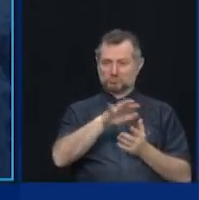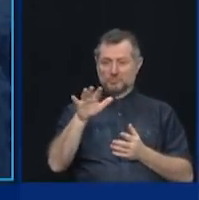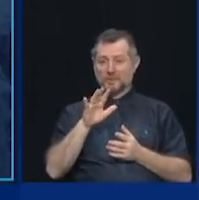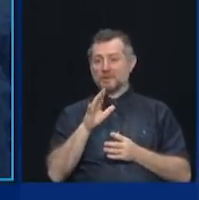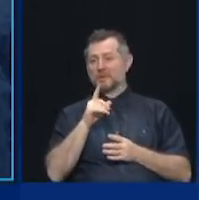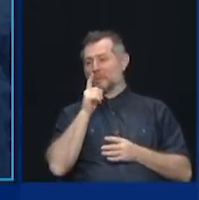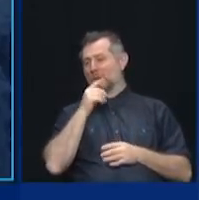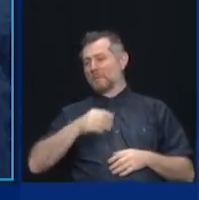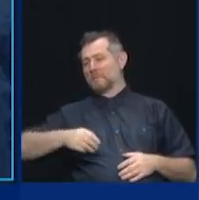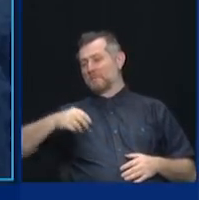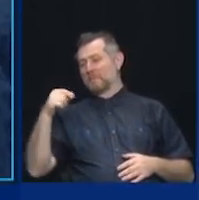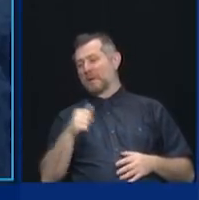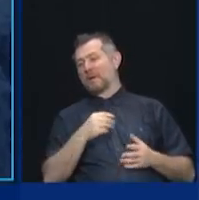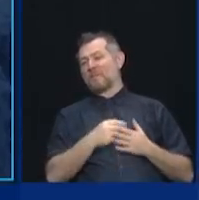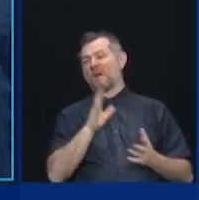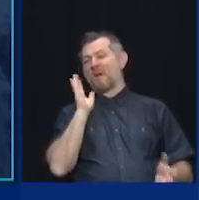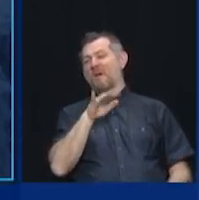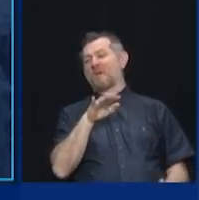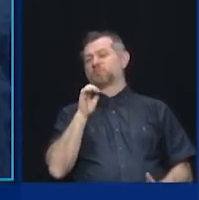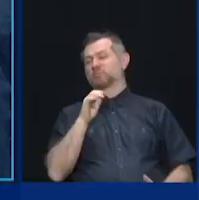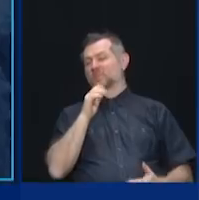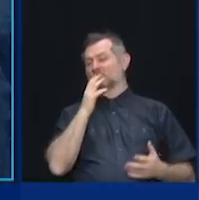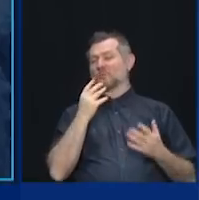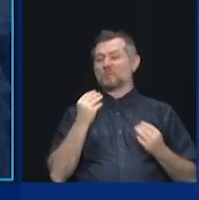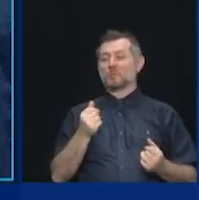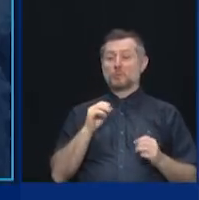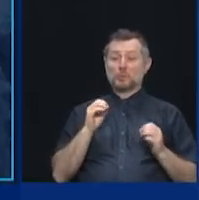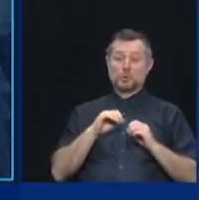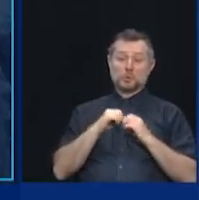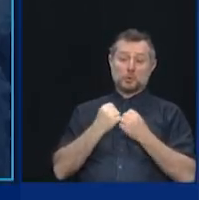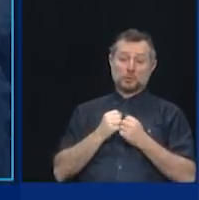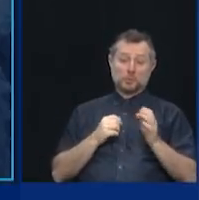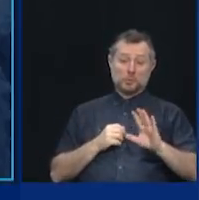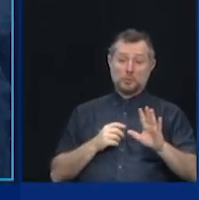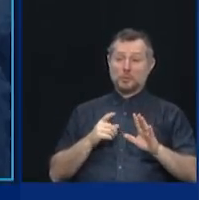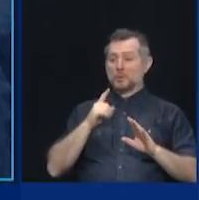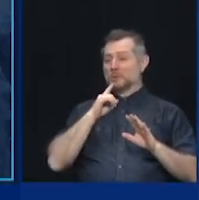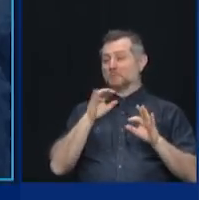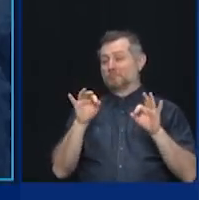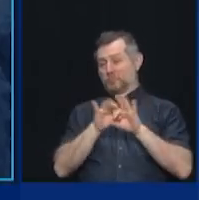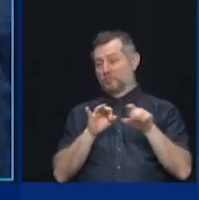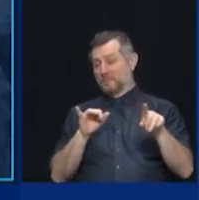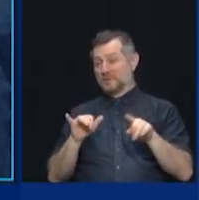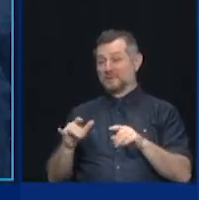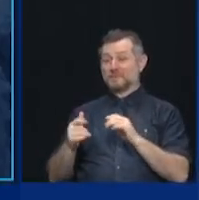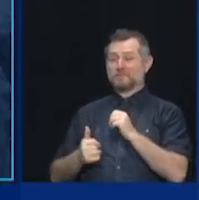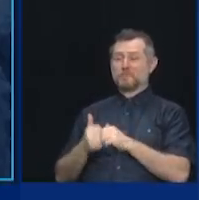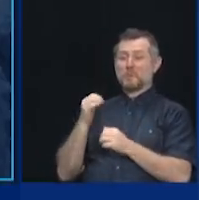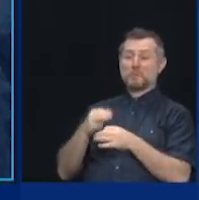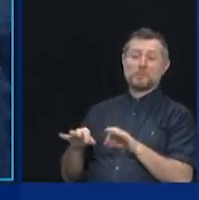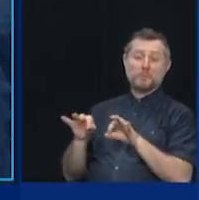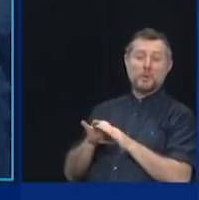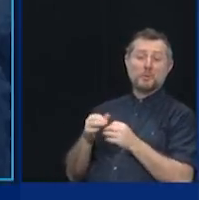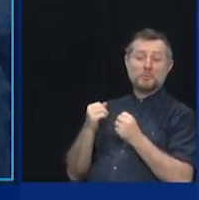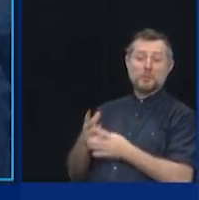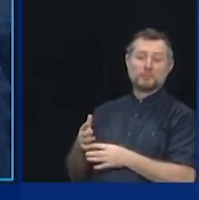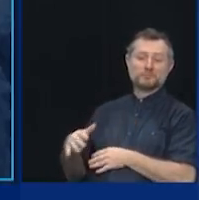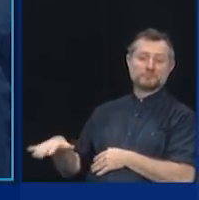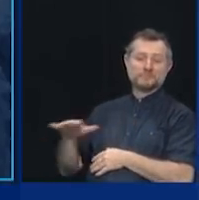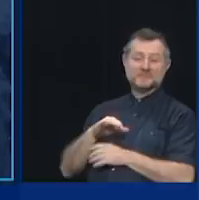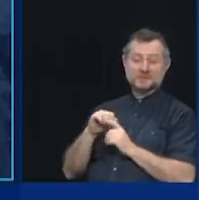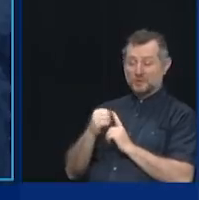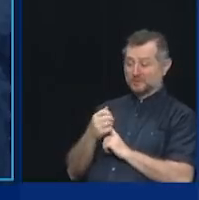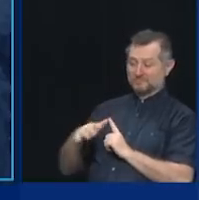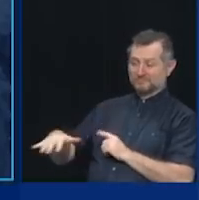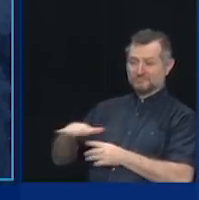in society, but now the most important workers in society. And they rose